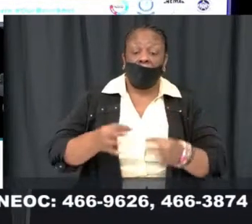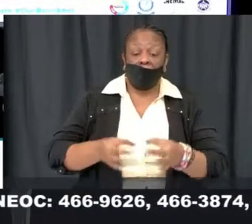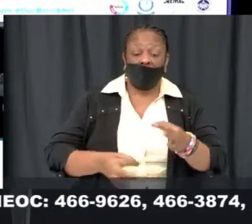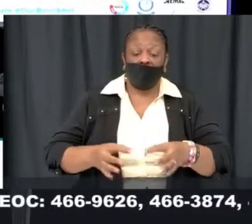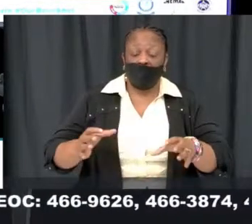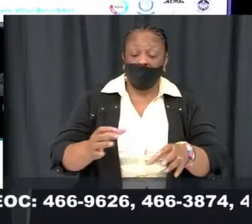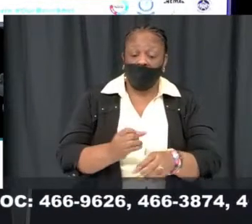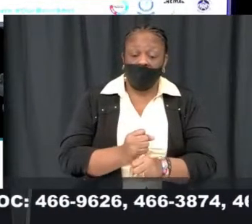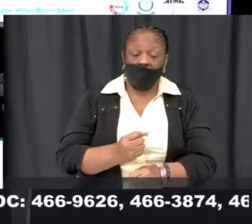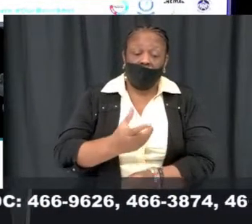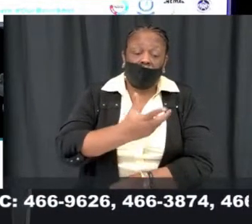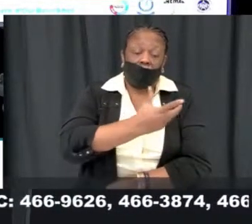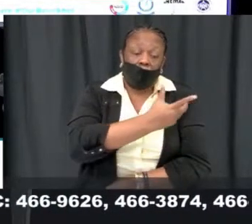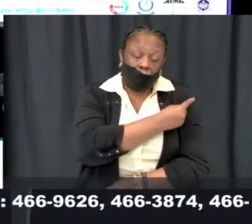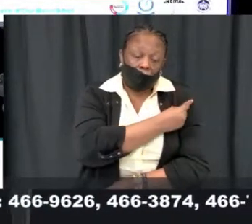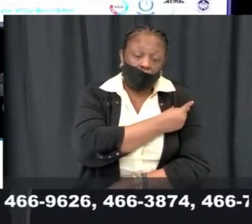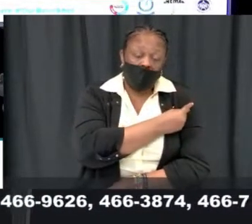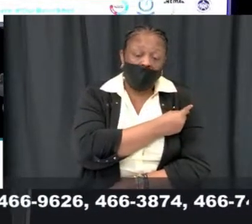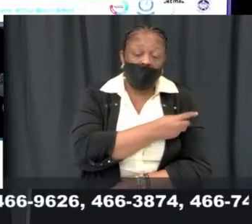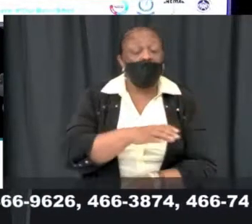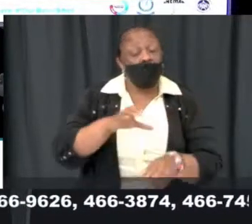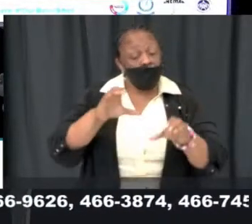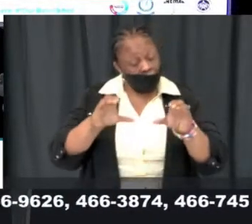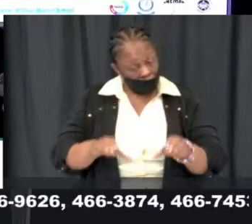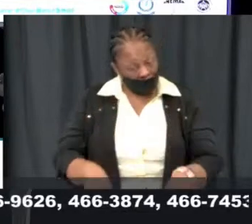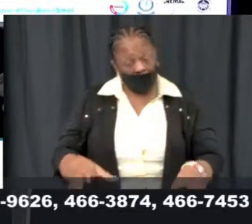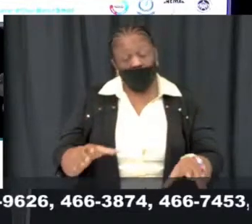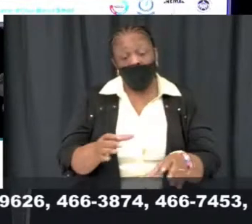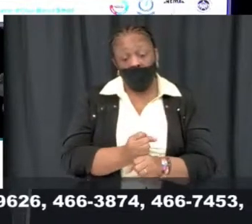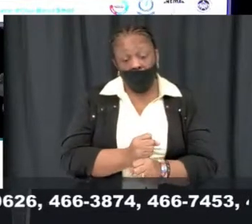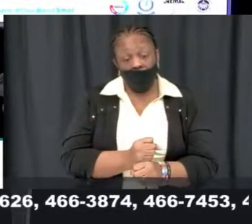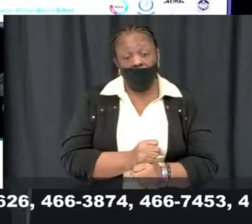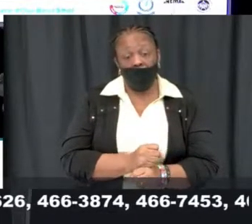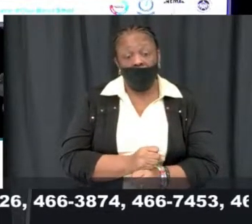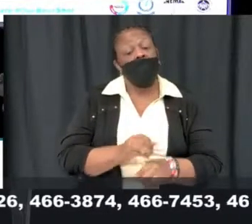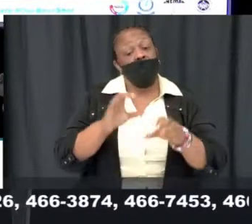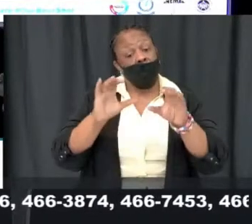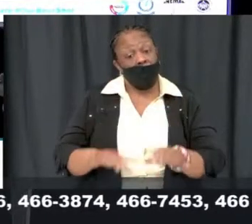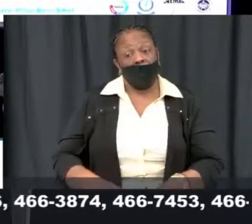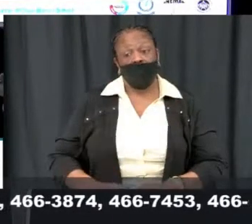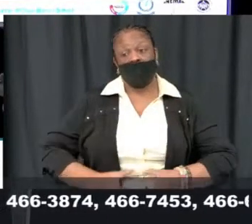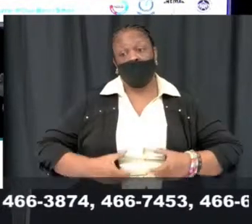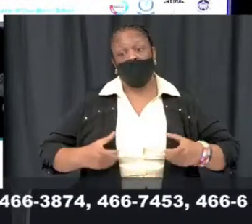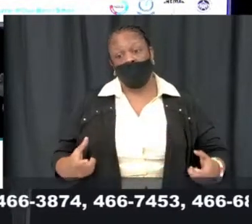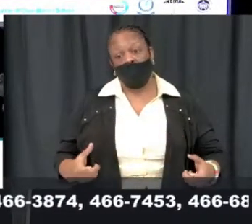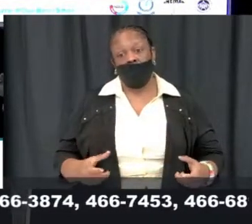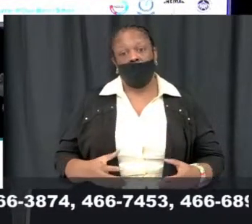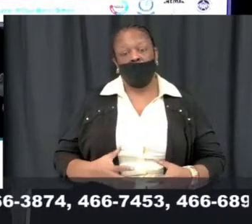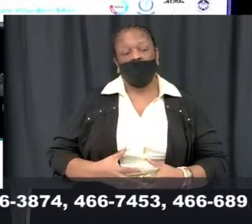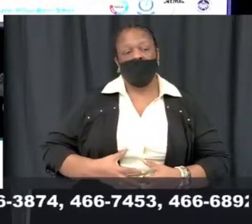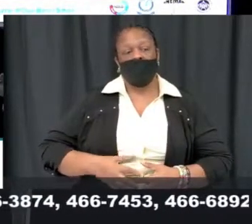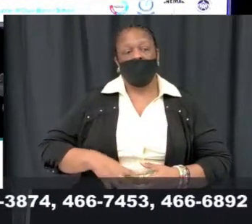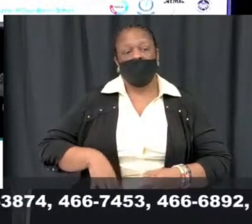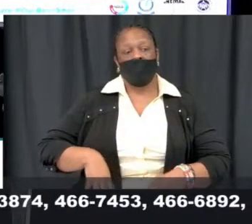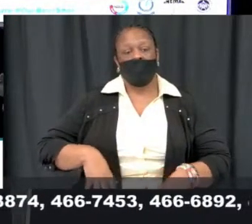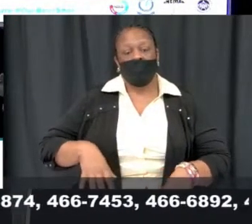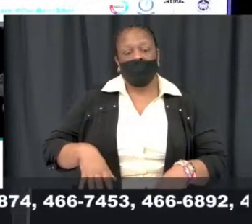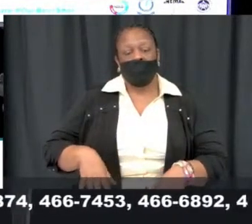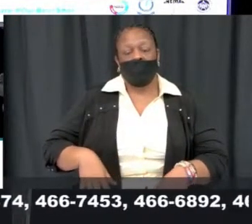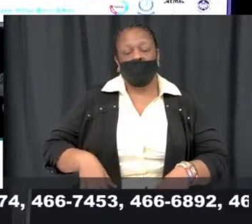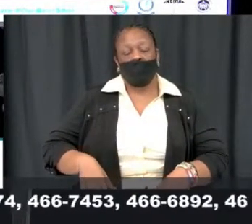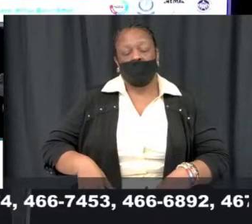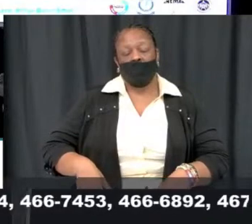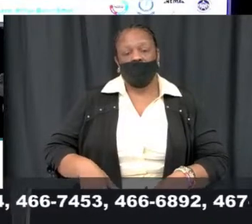and uncontrolled hypertension, you could get a massive stroke and you can die. And so being